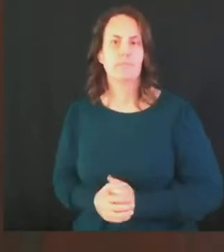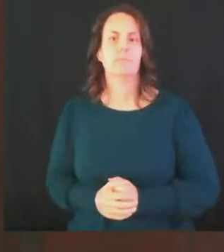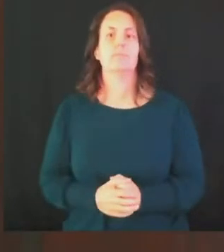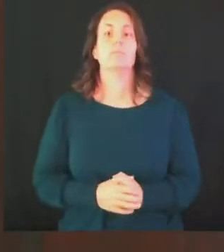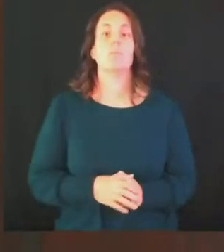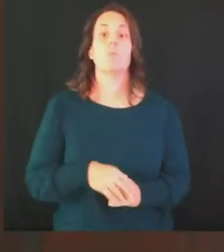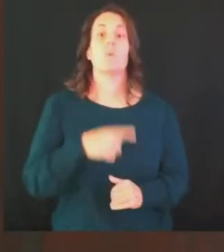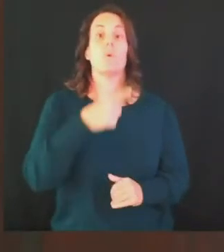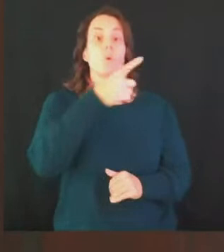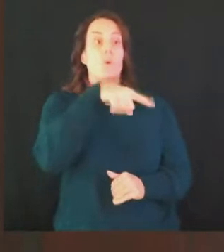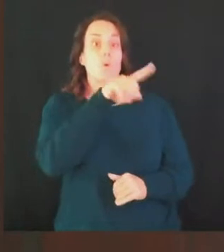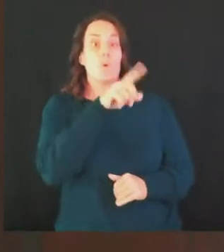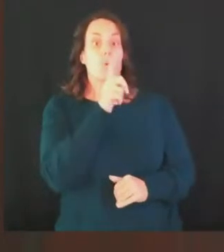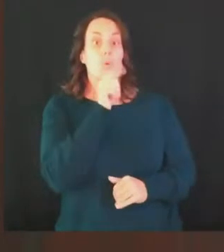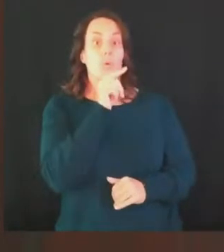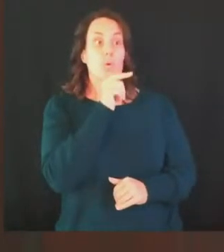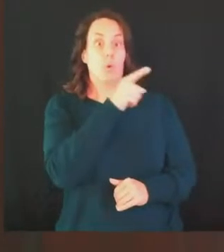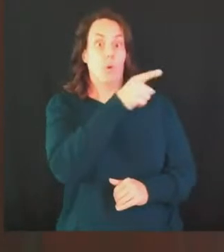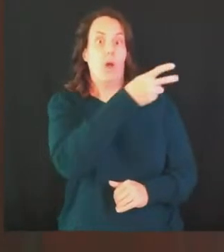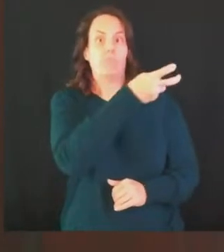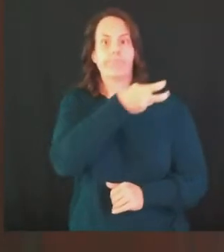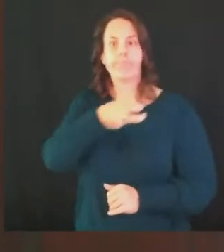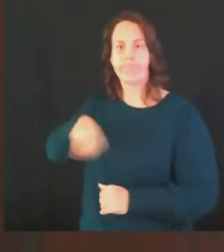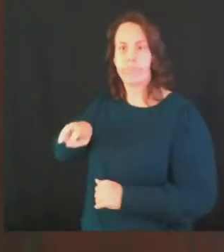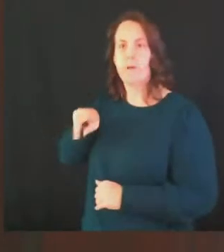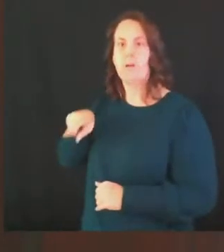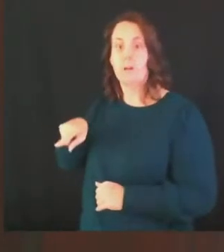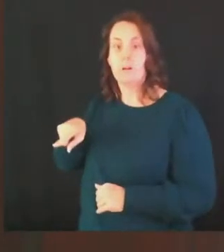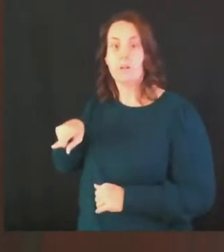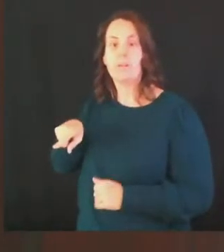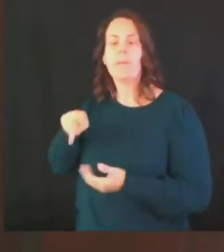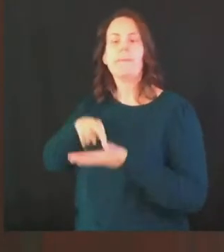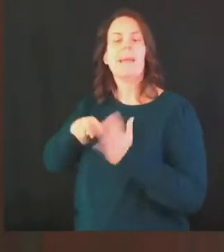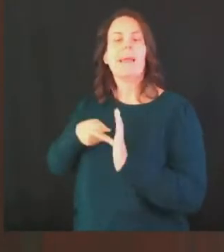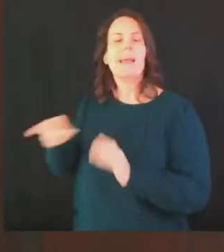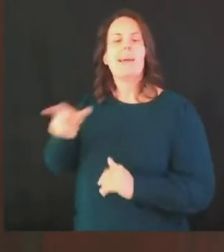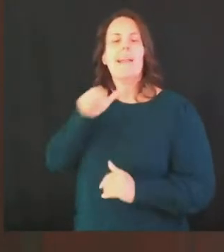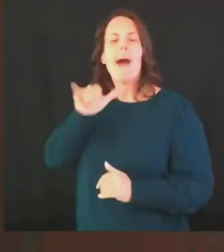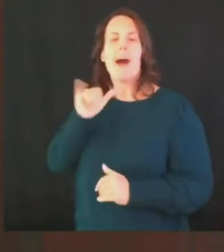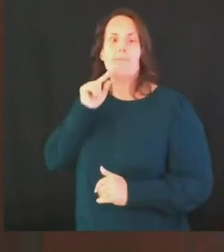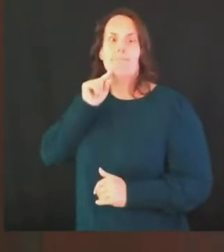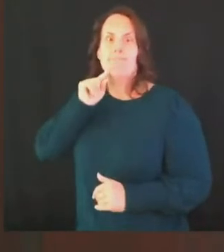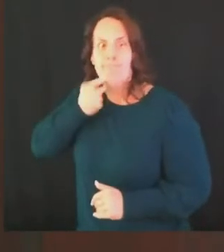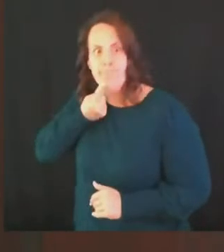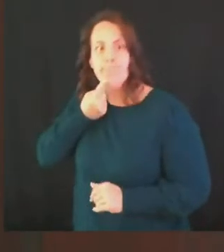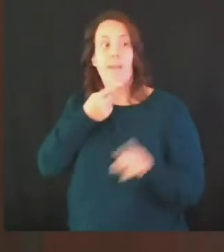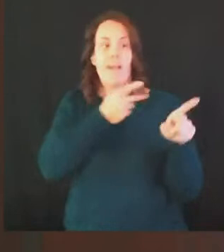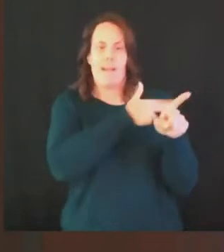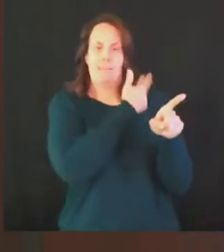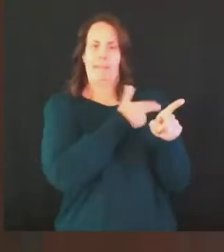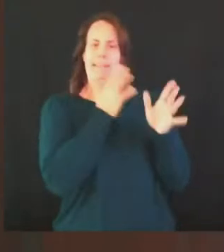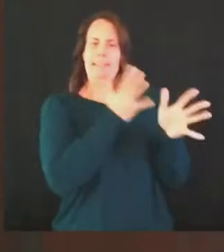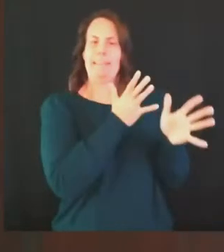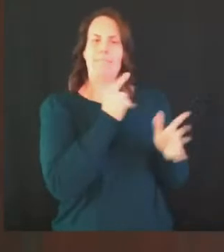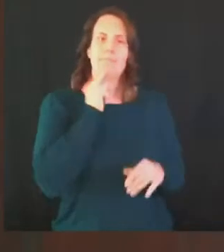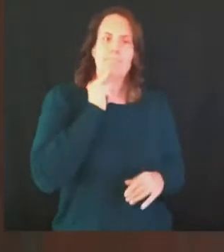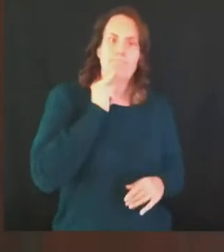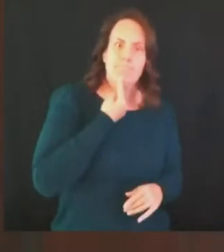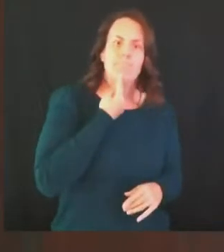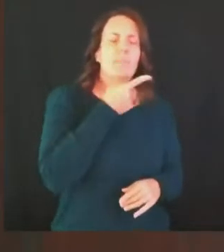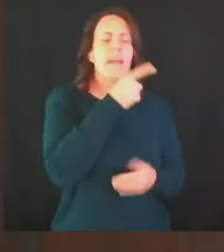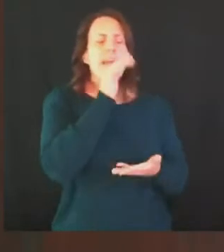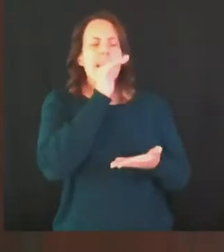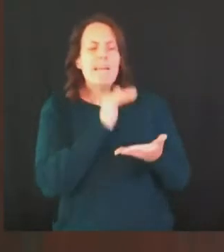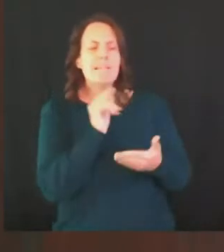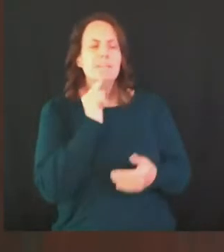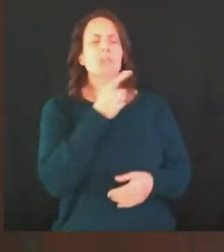hard work and courage of our frontline healthcare workers and providers, those caring for our most vulnerable Wisconsinites as